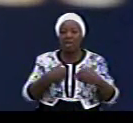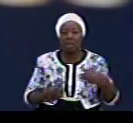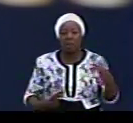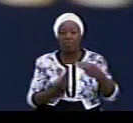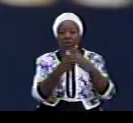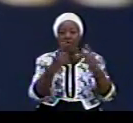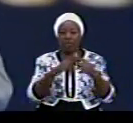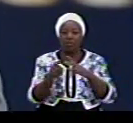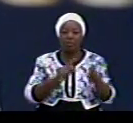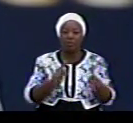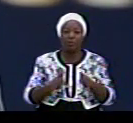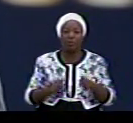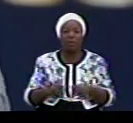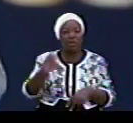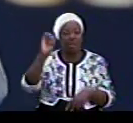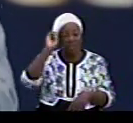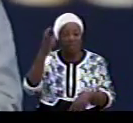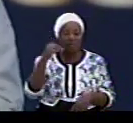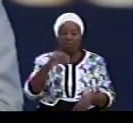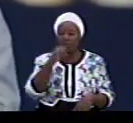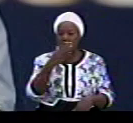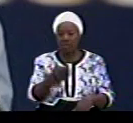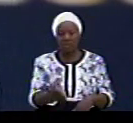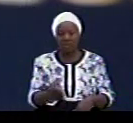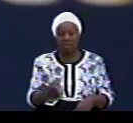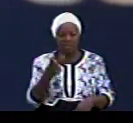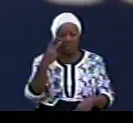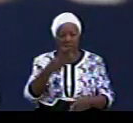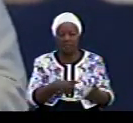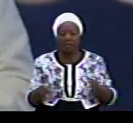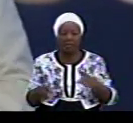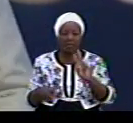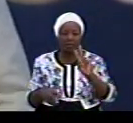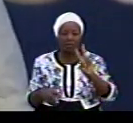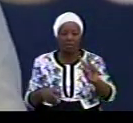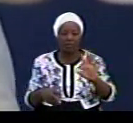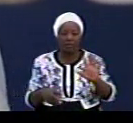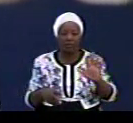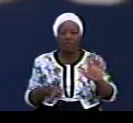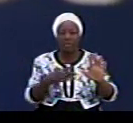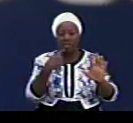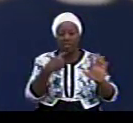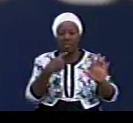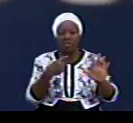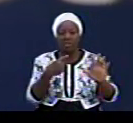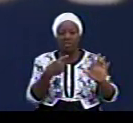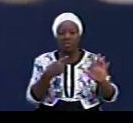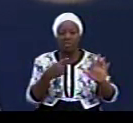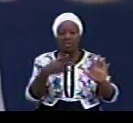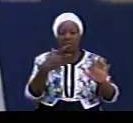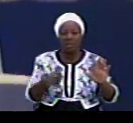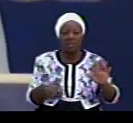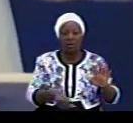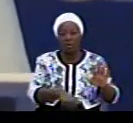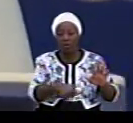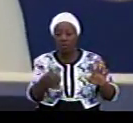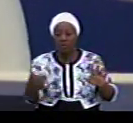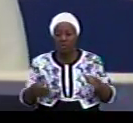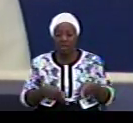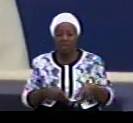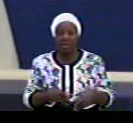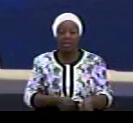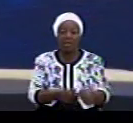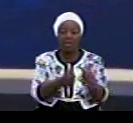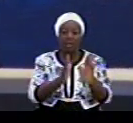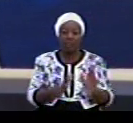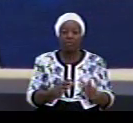people. He was not there. Look at verse 25. It says, the other disciples therefore